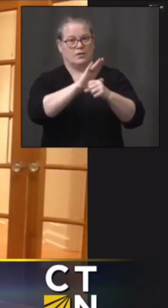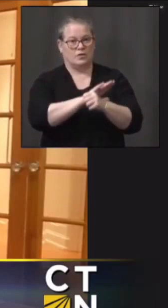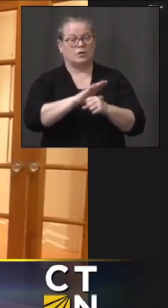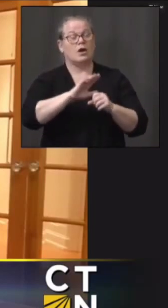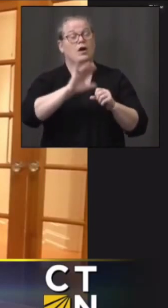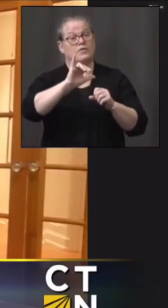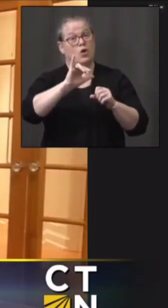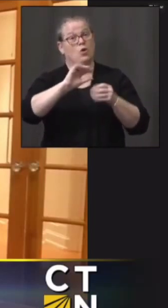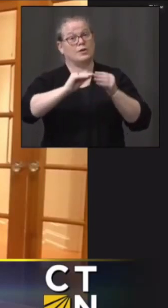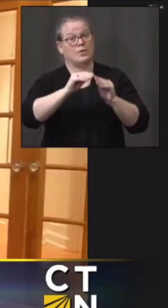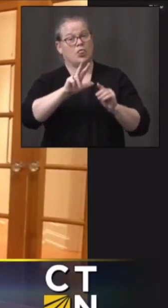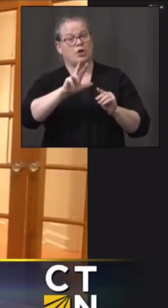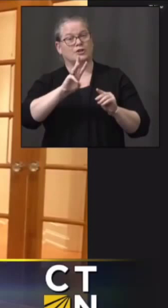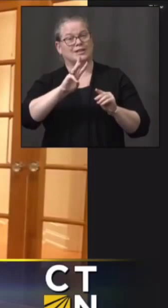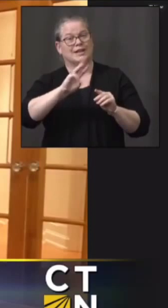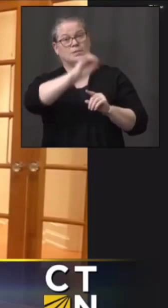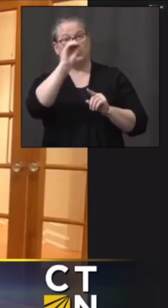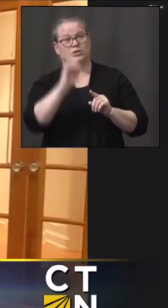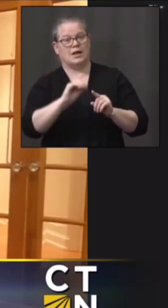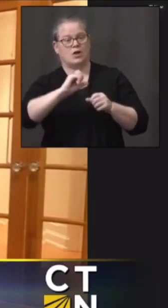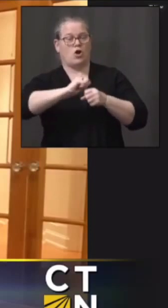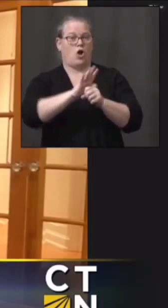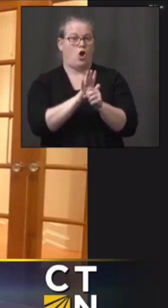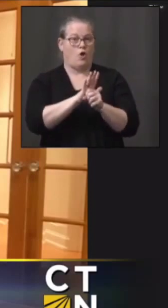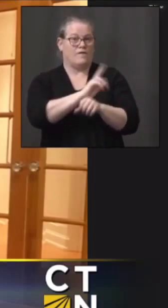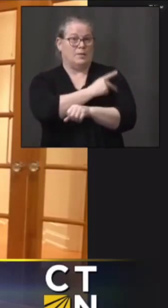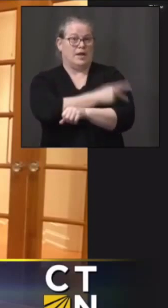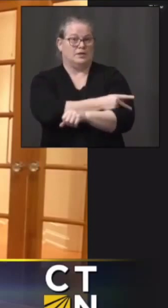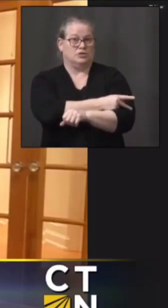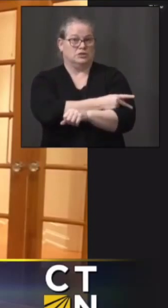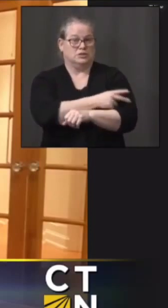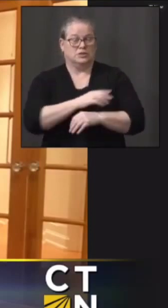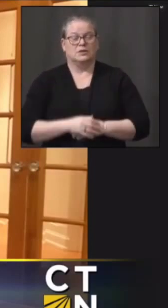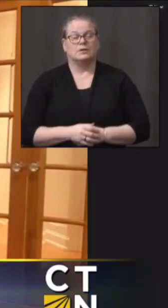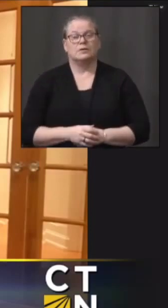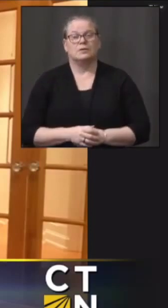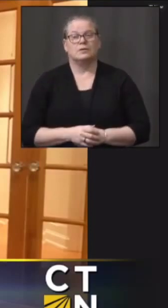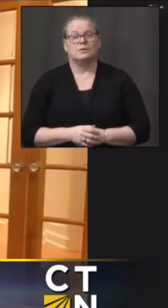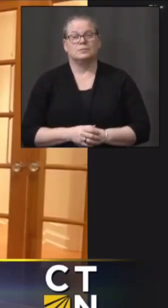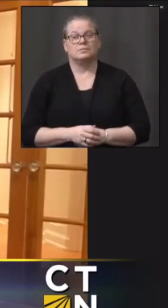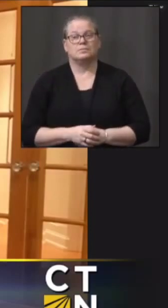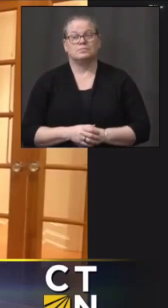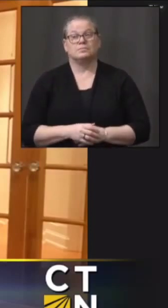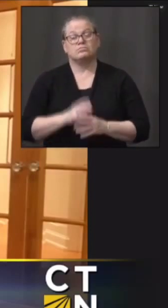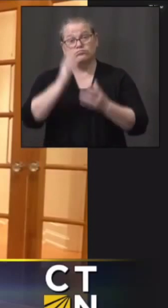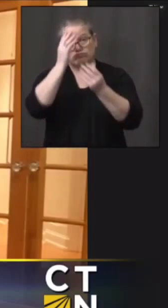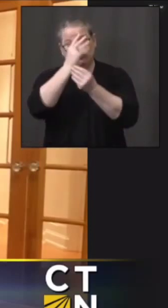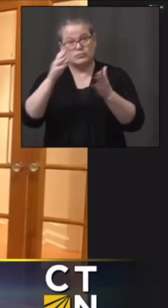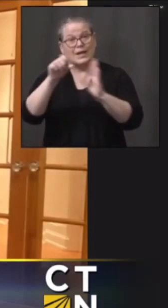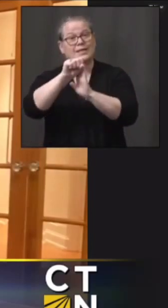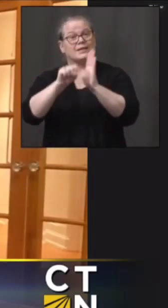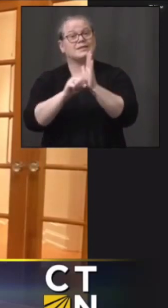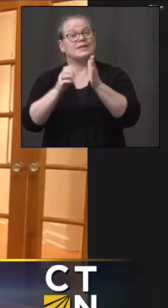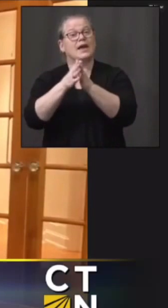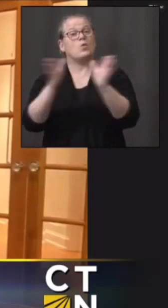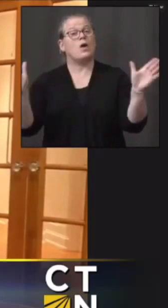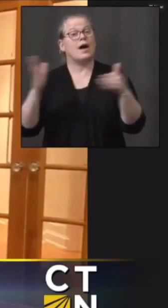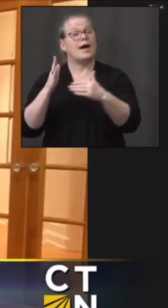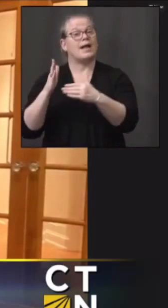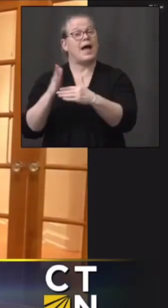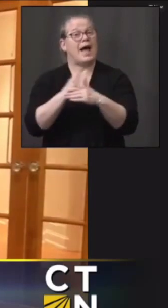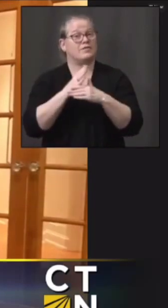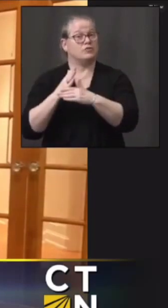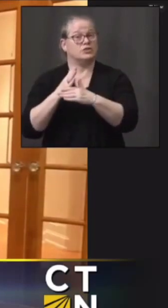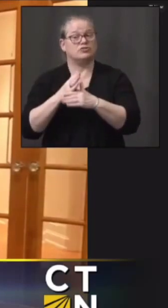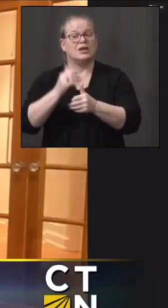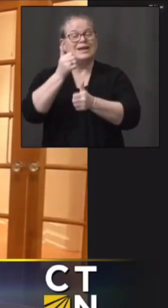beds are occupied by COVID patients. It is worth pointing out that that's a statewide average. When you go look at an individual